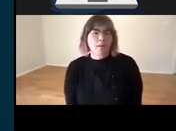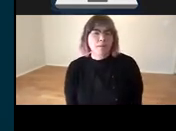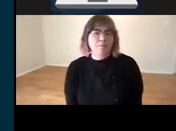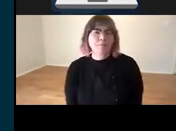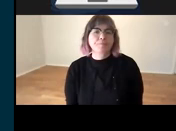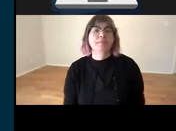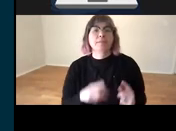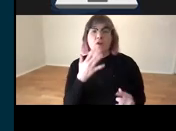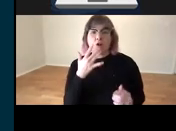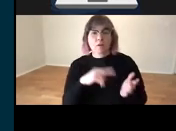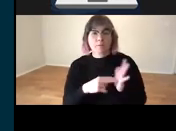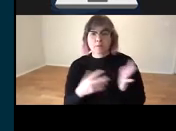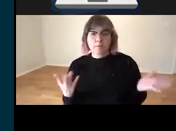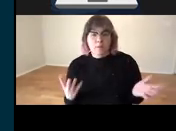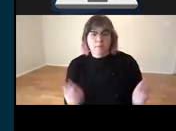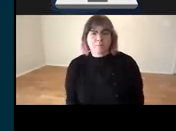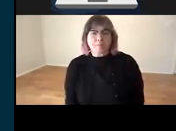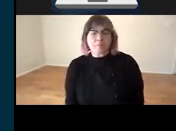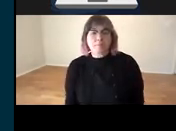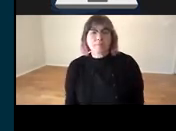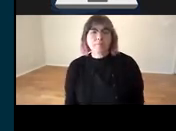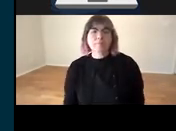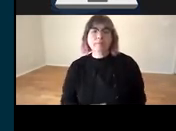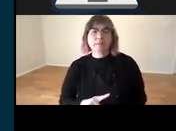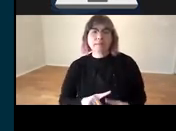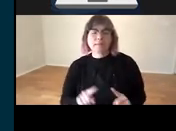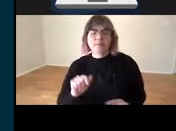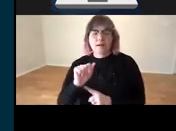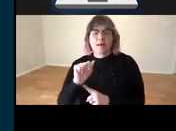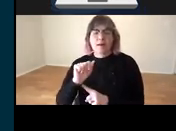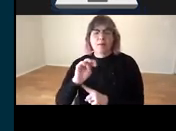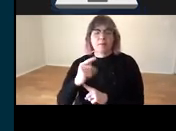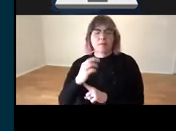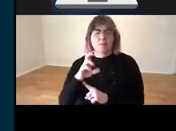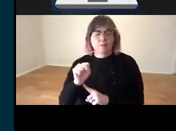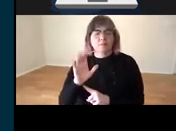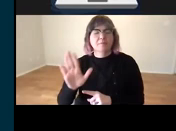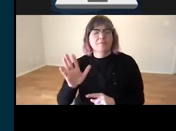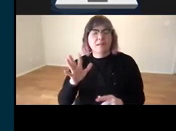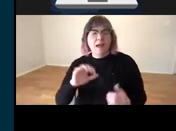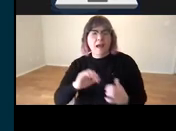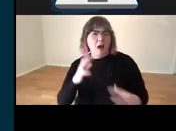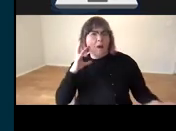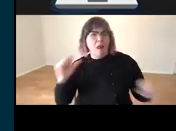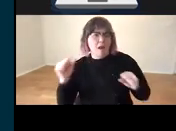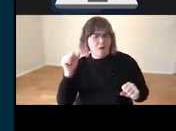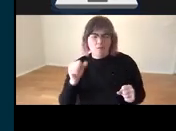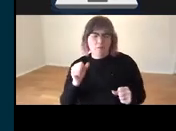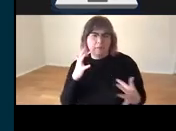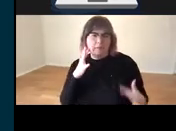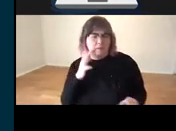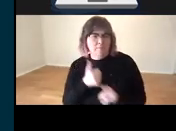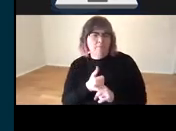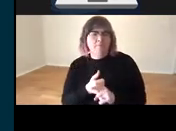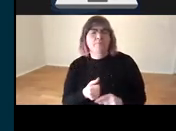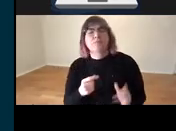different colorations here indicate the different amplitudes, or how we perceive as loudness of a sound. And so for